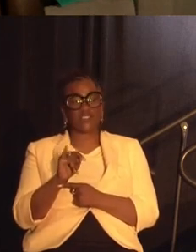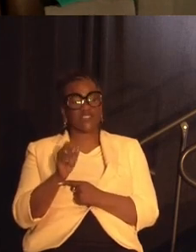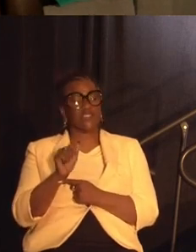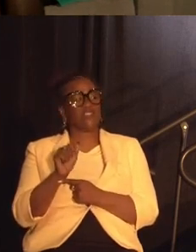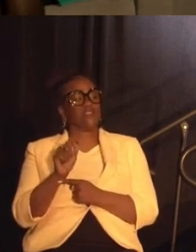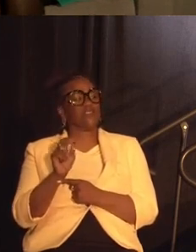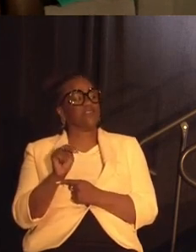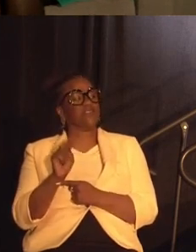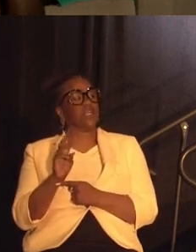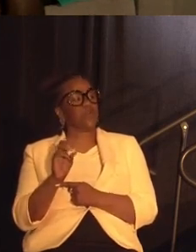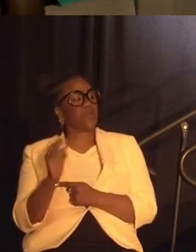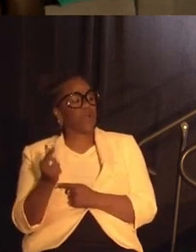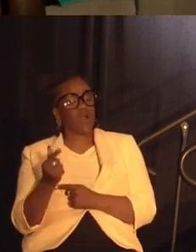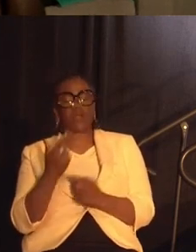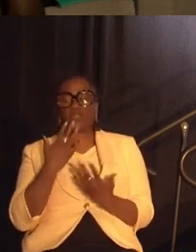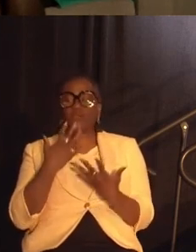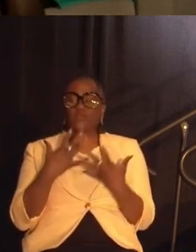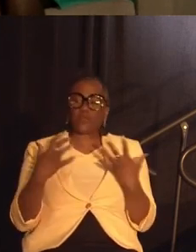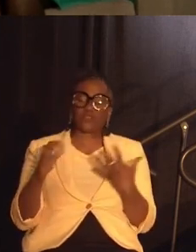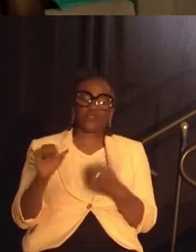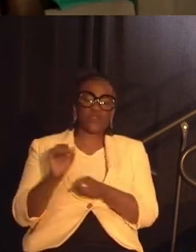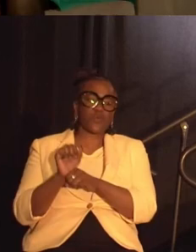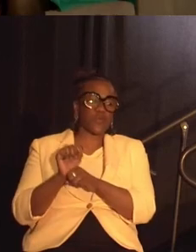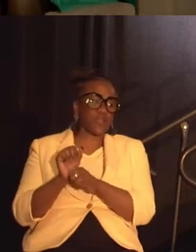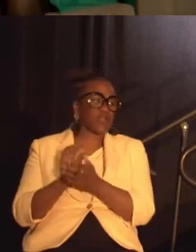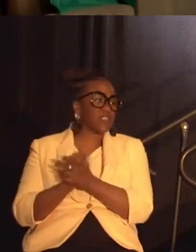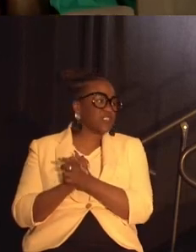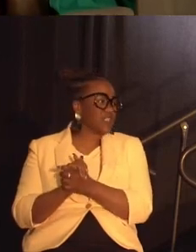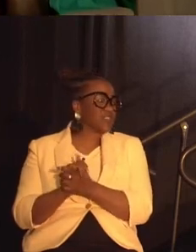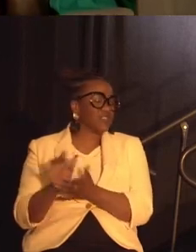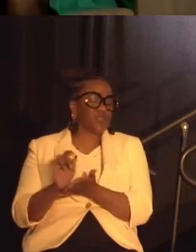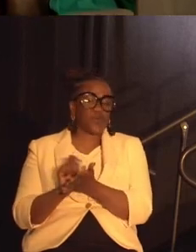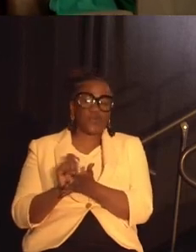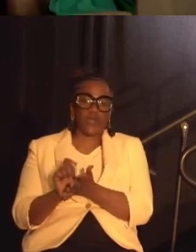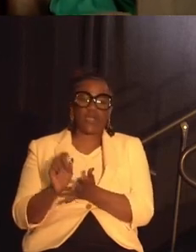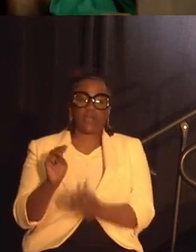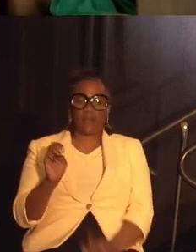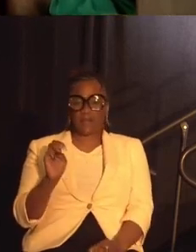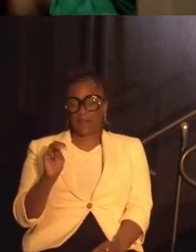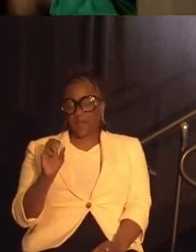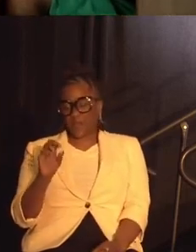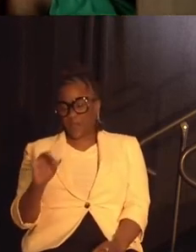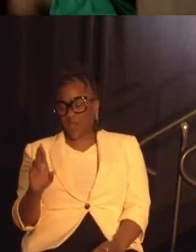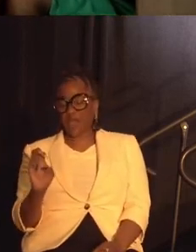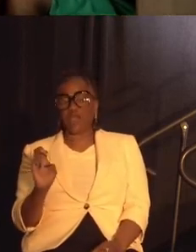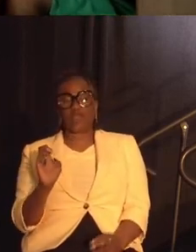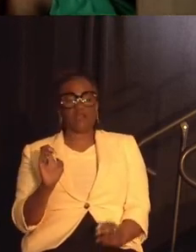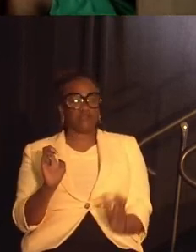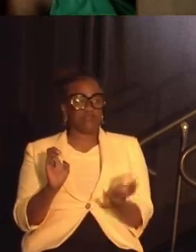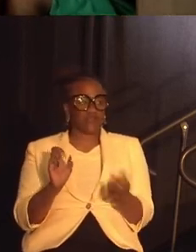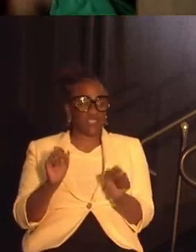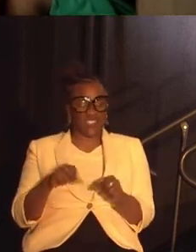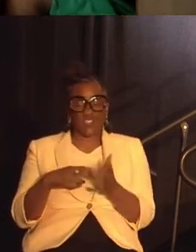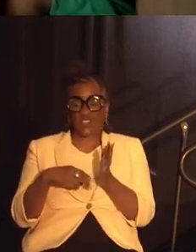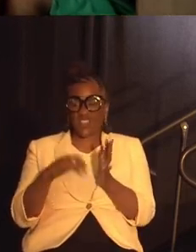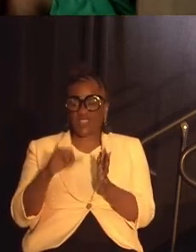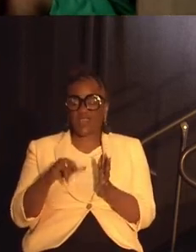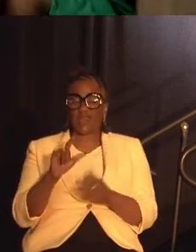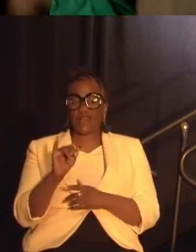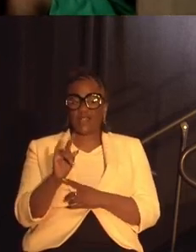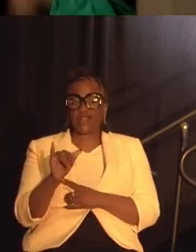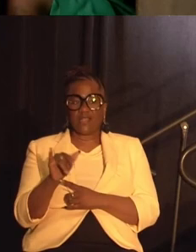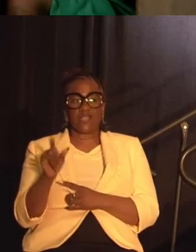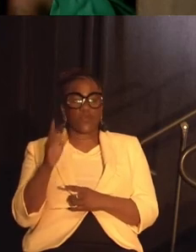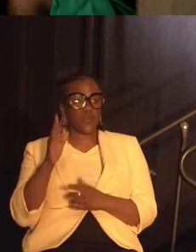your words, for your work. Congratulations, Jane, on your forthcoming memoir. We can't wait to read it. Lindy